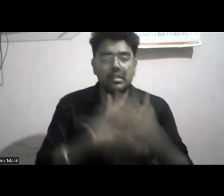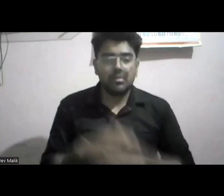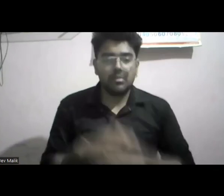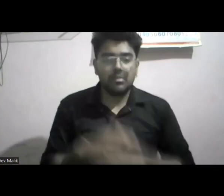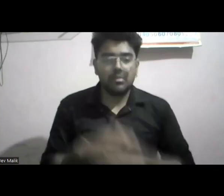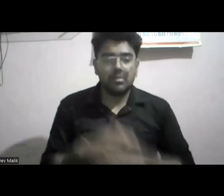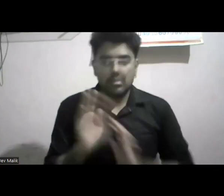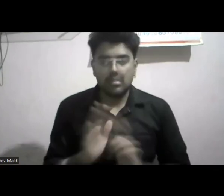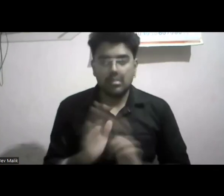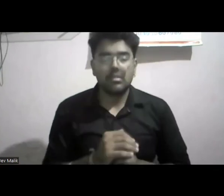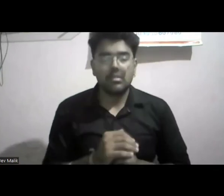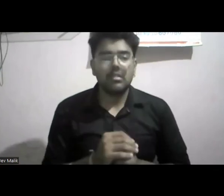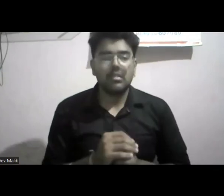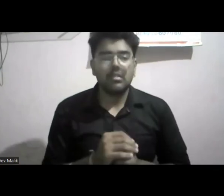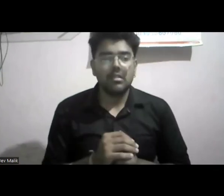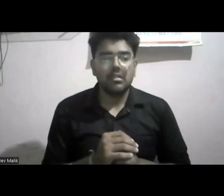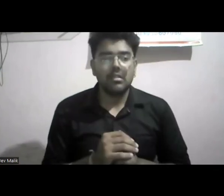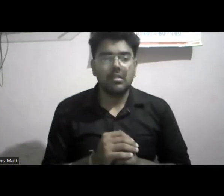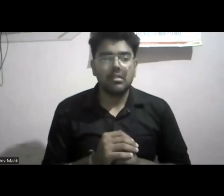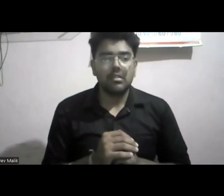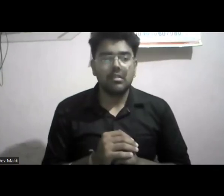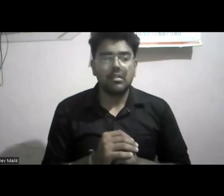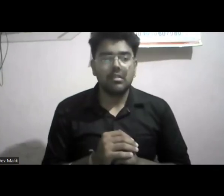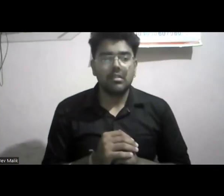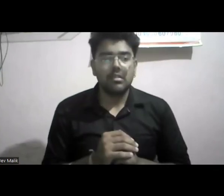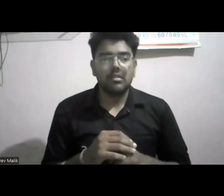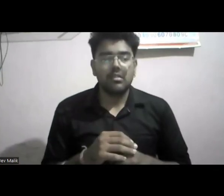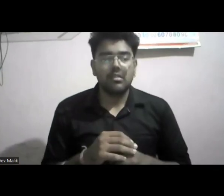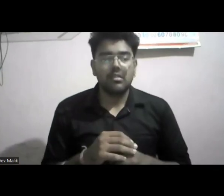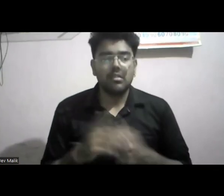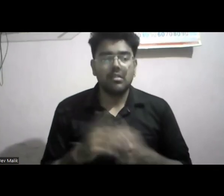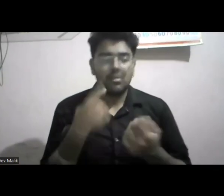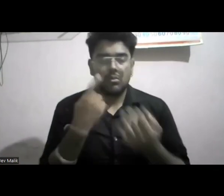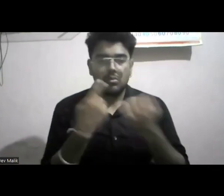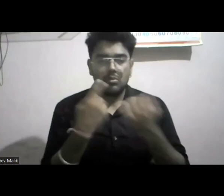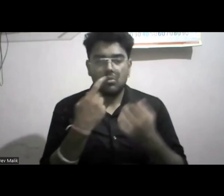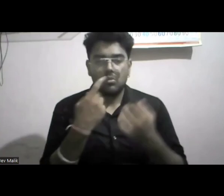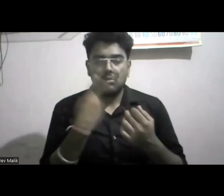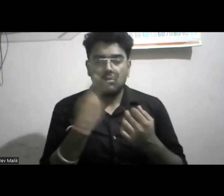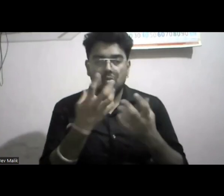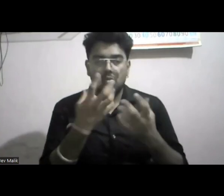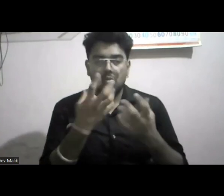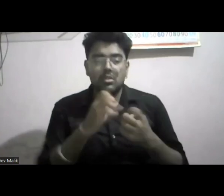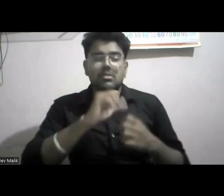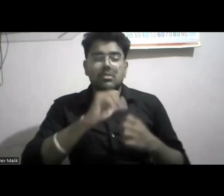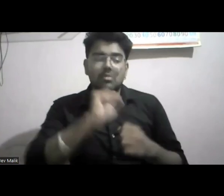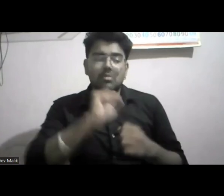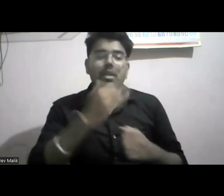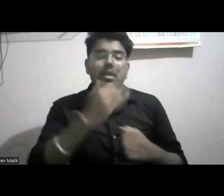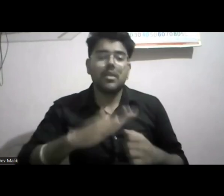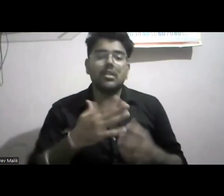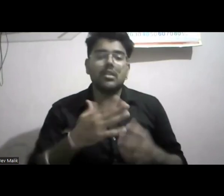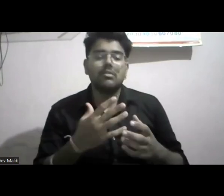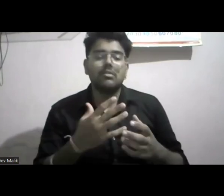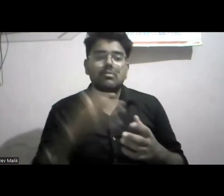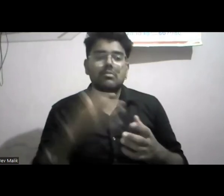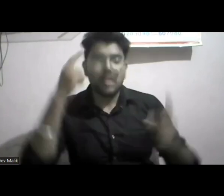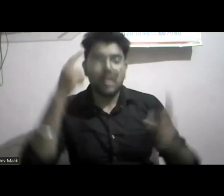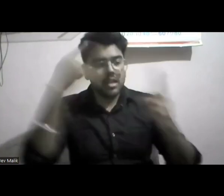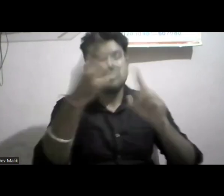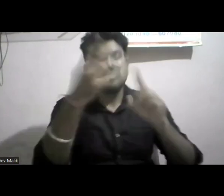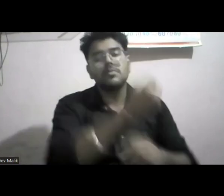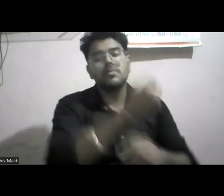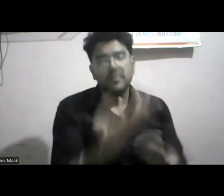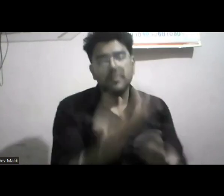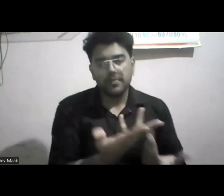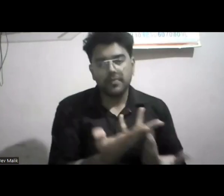they have this in-depth desire to achieve something through their children. In that way also it can be